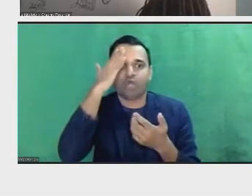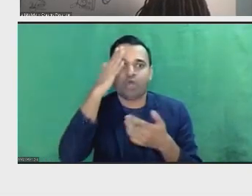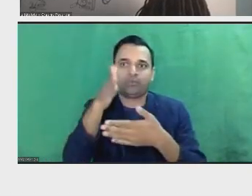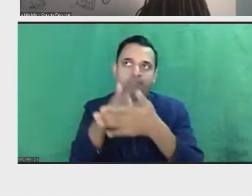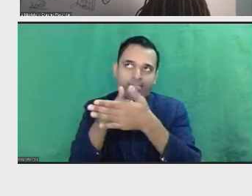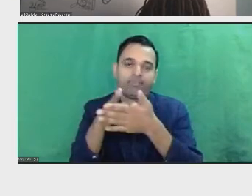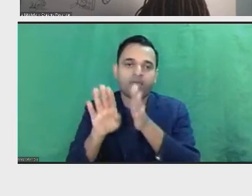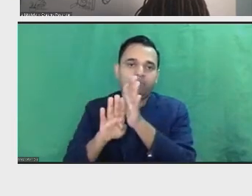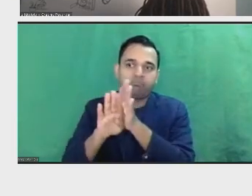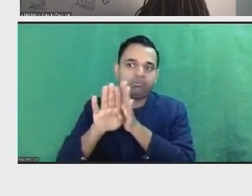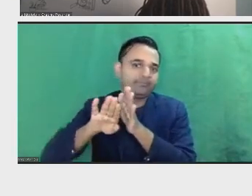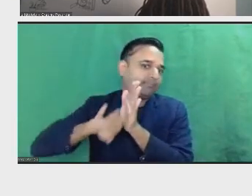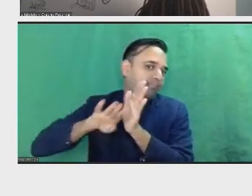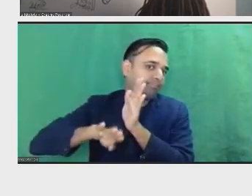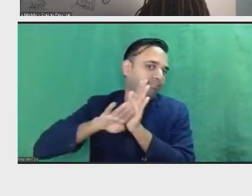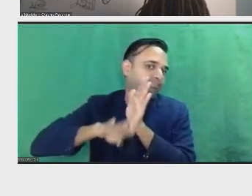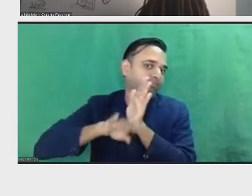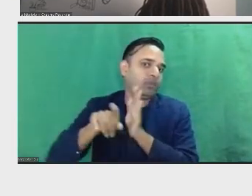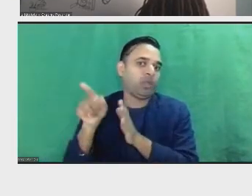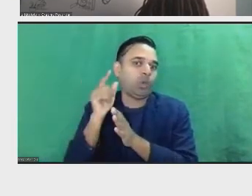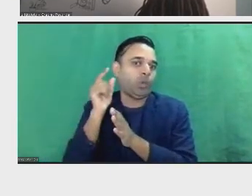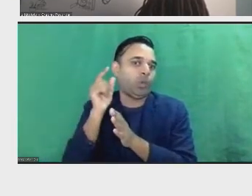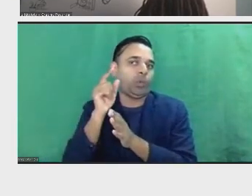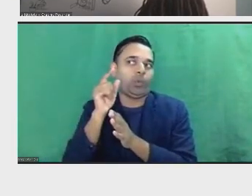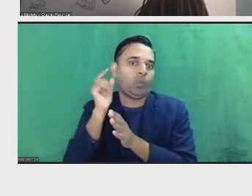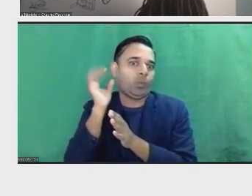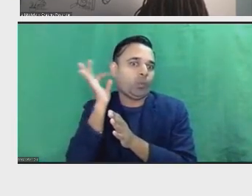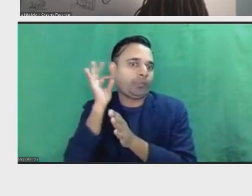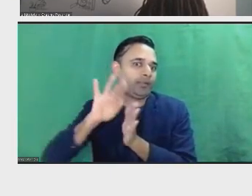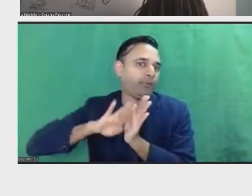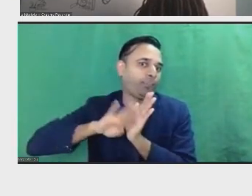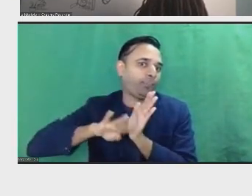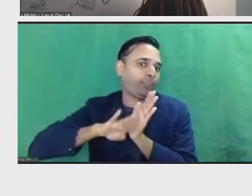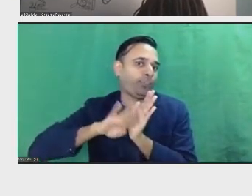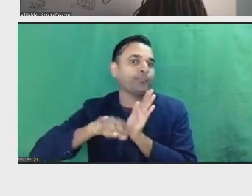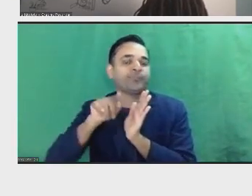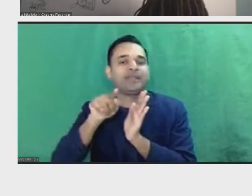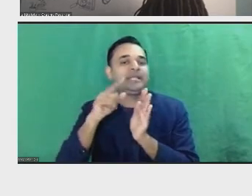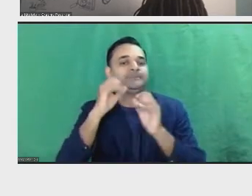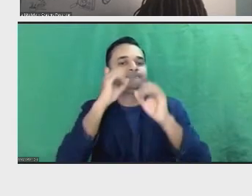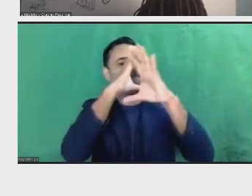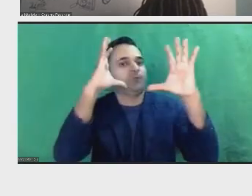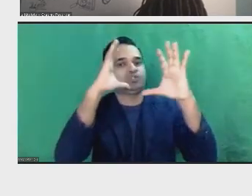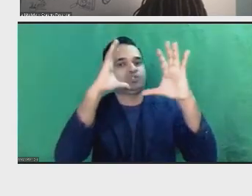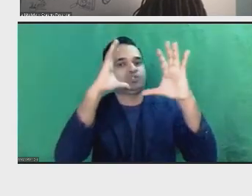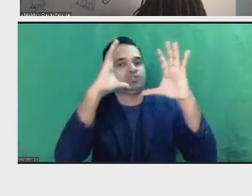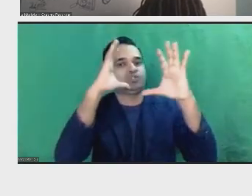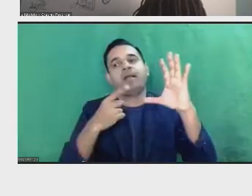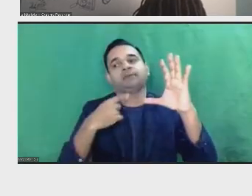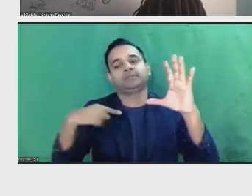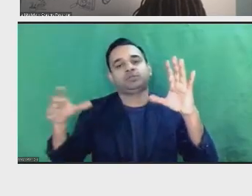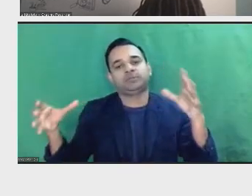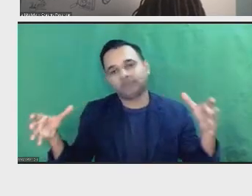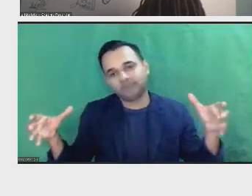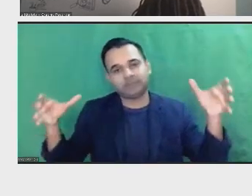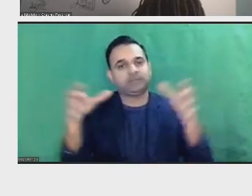work together. I'll go one step further than Tina. This is not just about right. Having the right respected is the